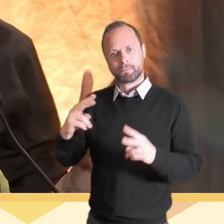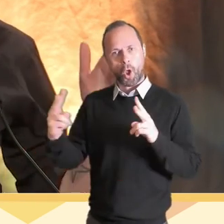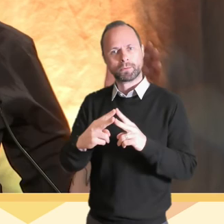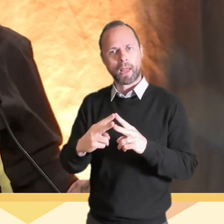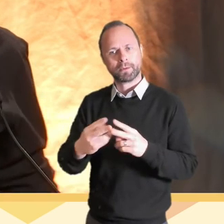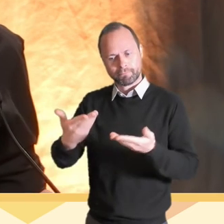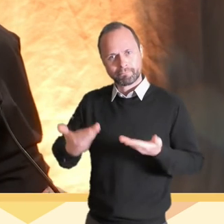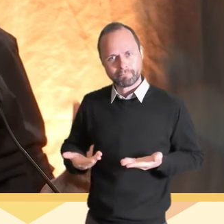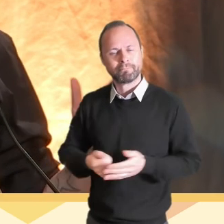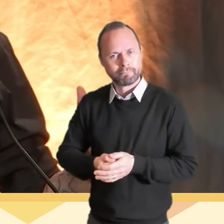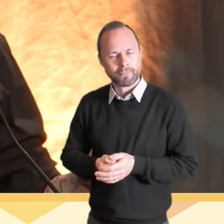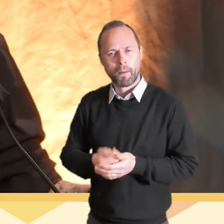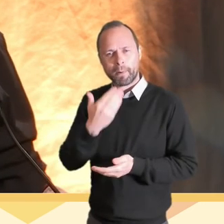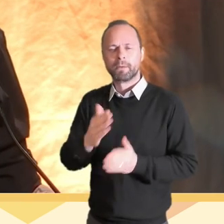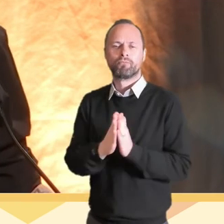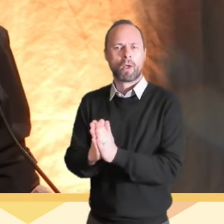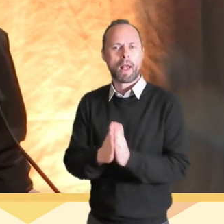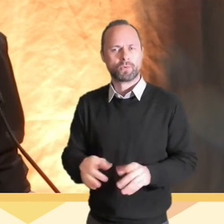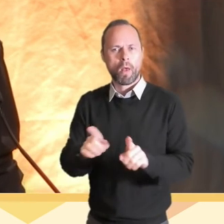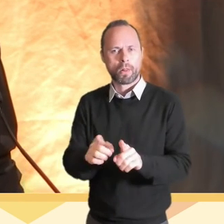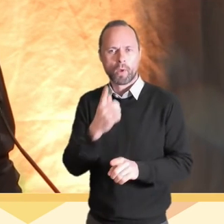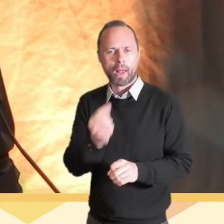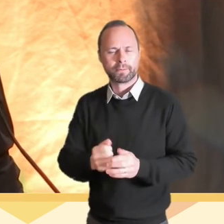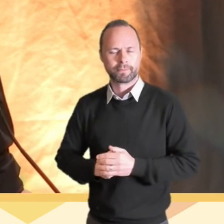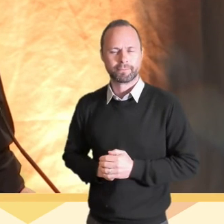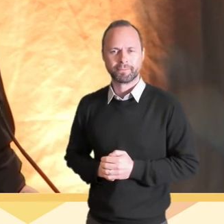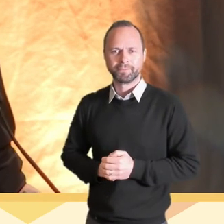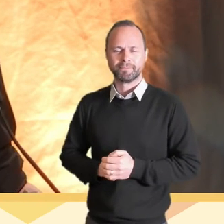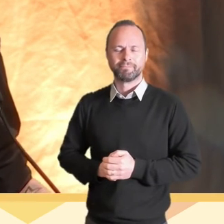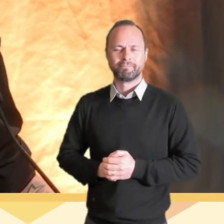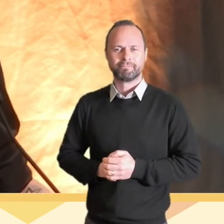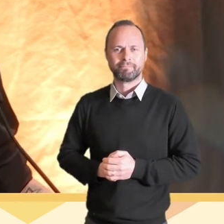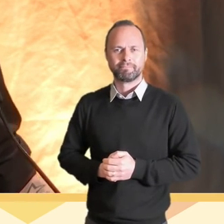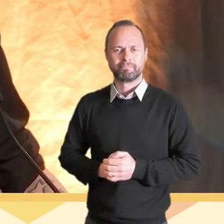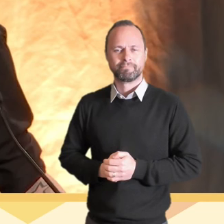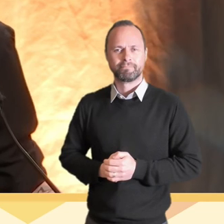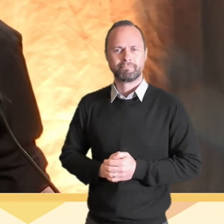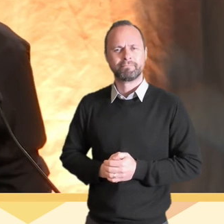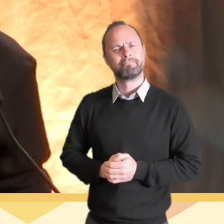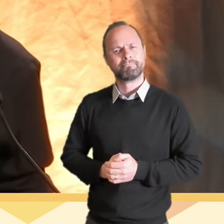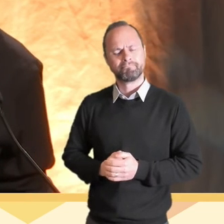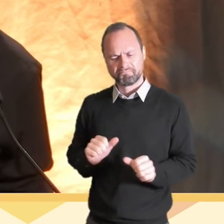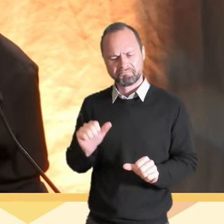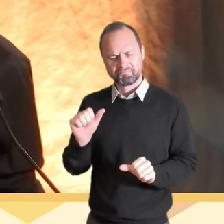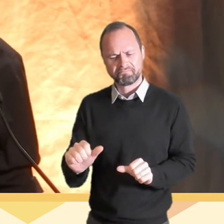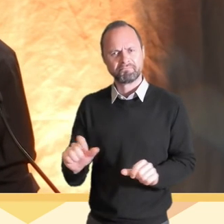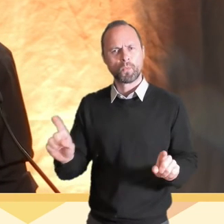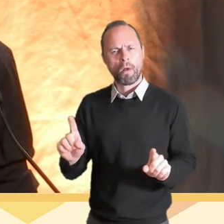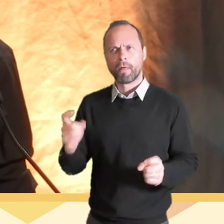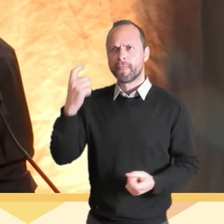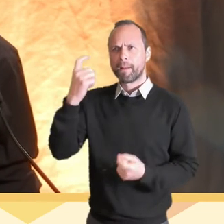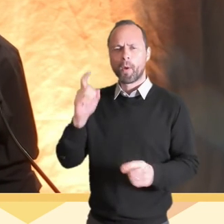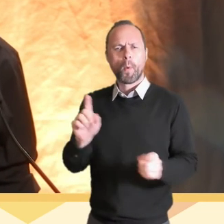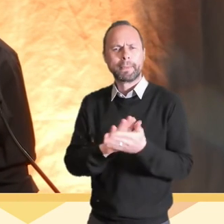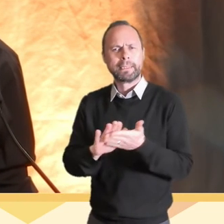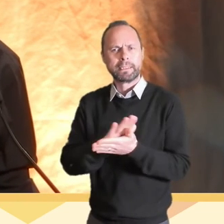But mostly, please do pray for us. So let's get on to think about what we mean when we talk about